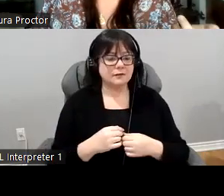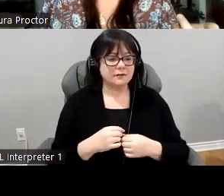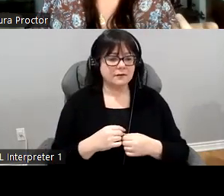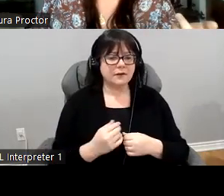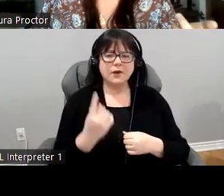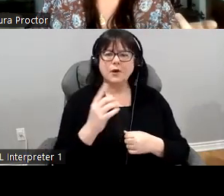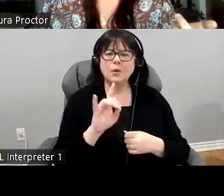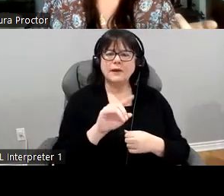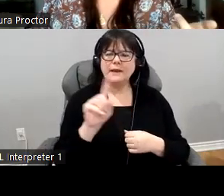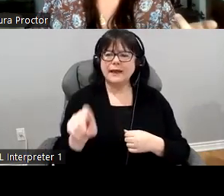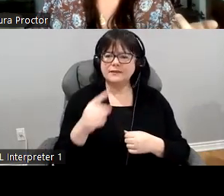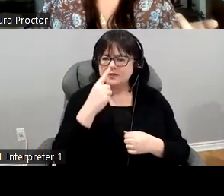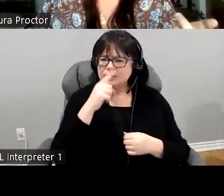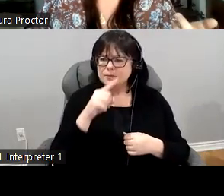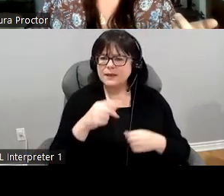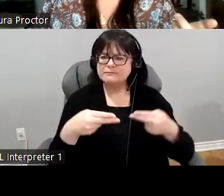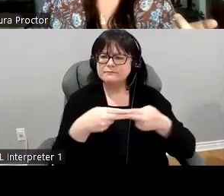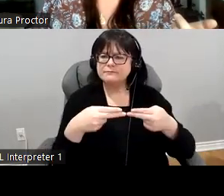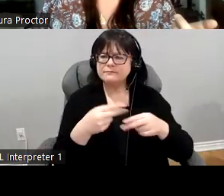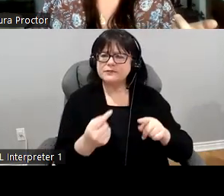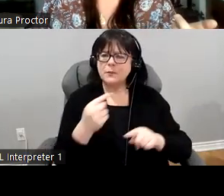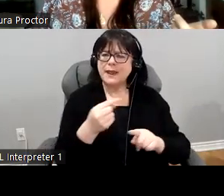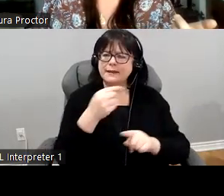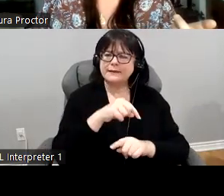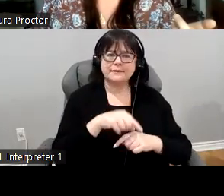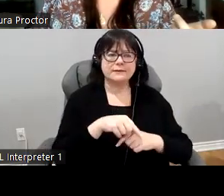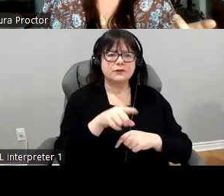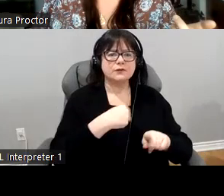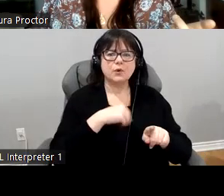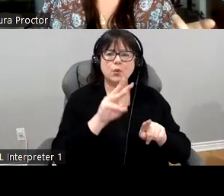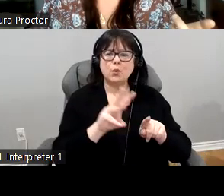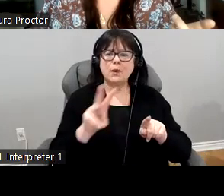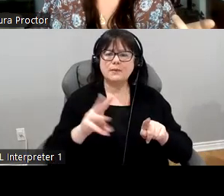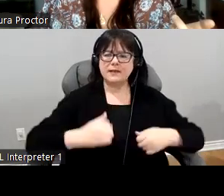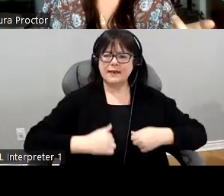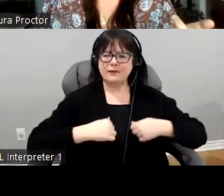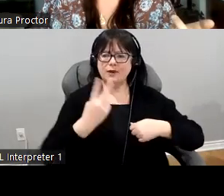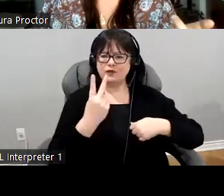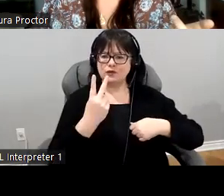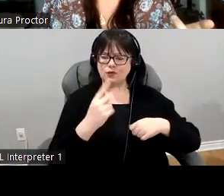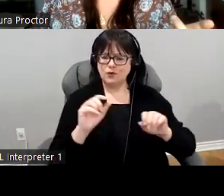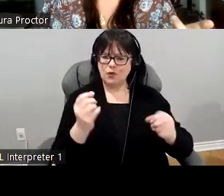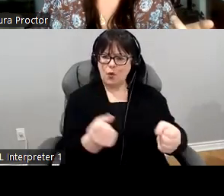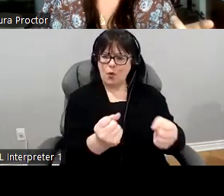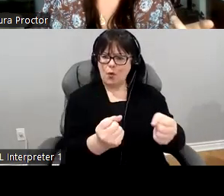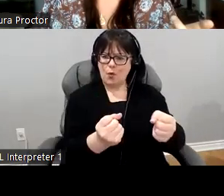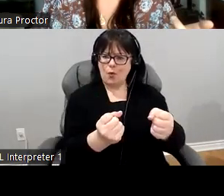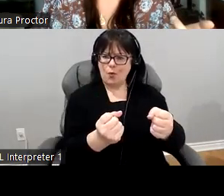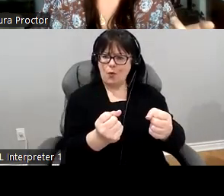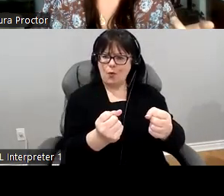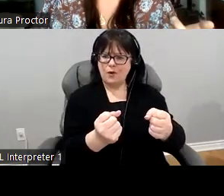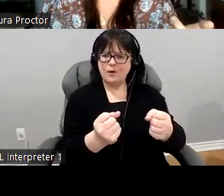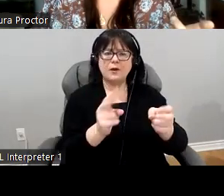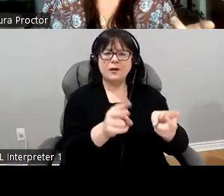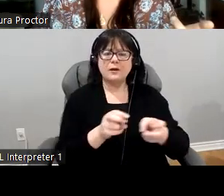to the slide where you had some websites displayed. They were hoping that you could just cut and paste them